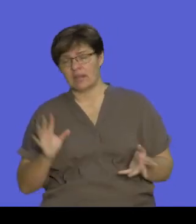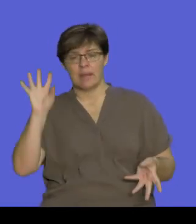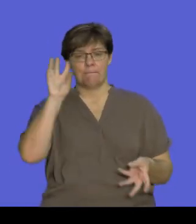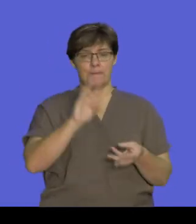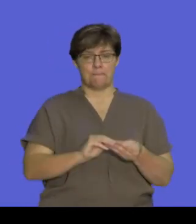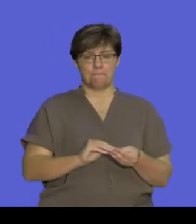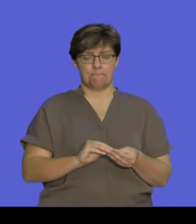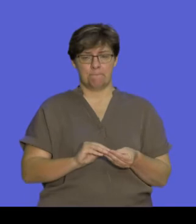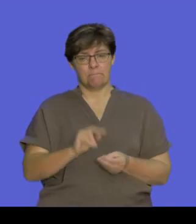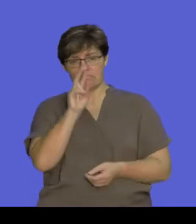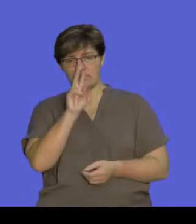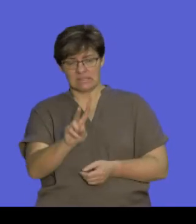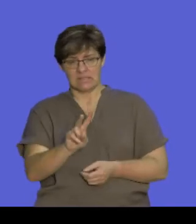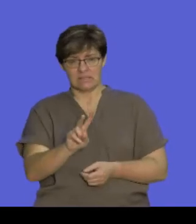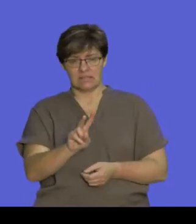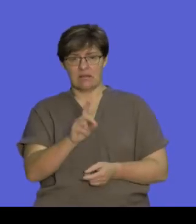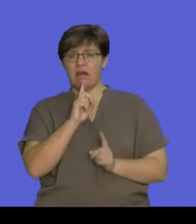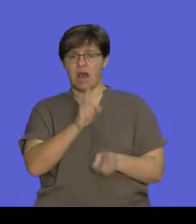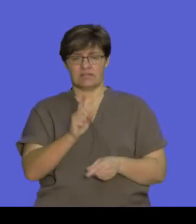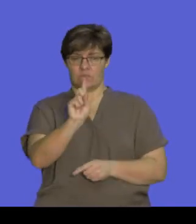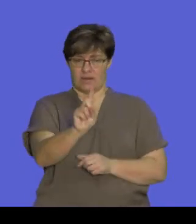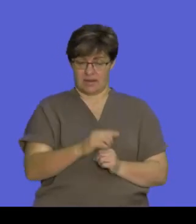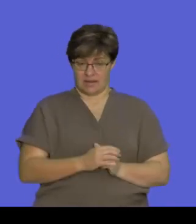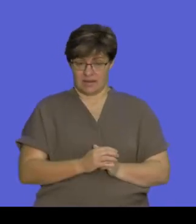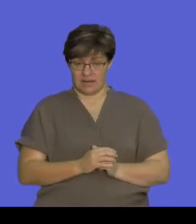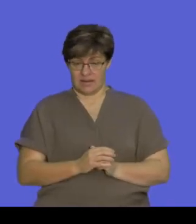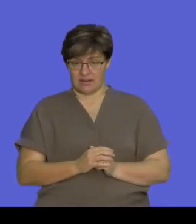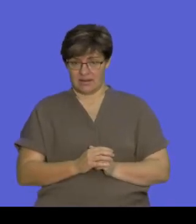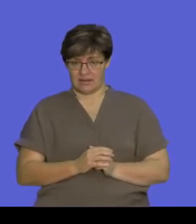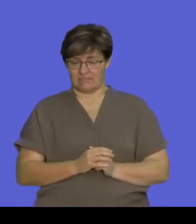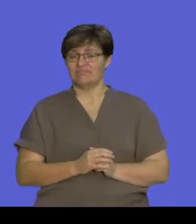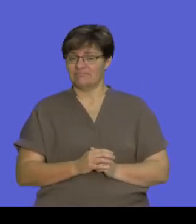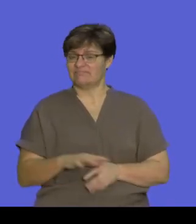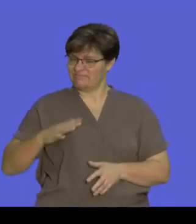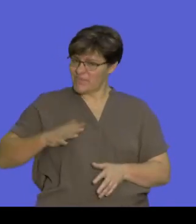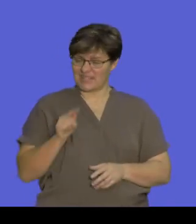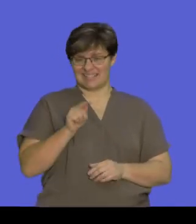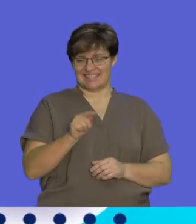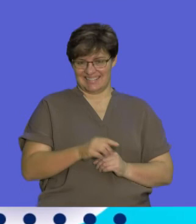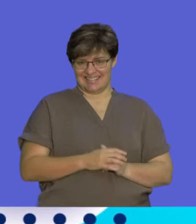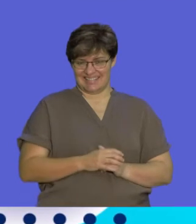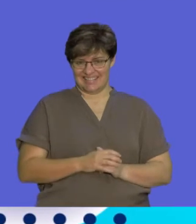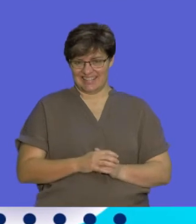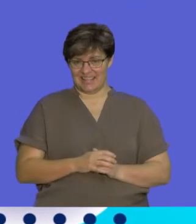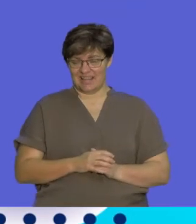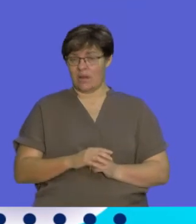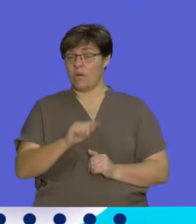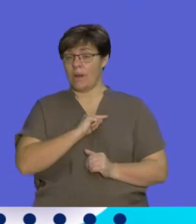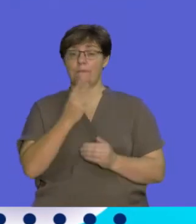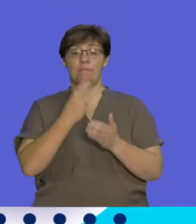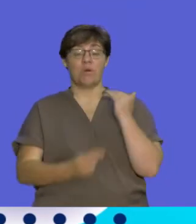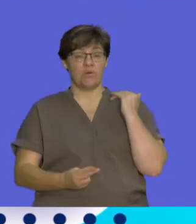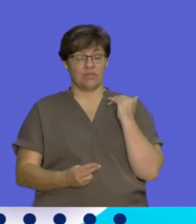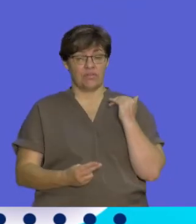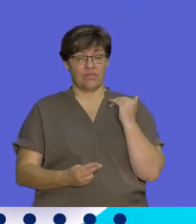together, can you see it will give us an answer of 1? And that's exactly what I was going on about just now, that these are both